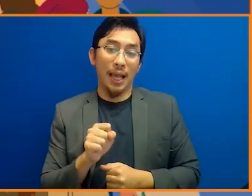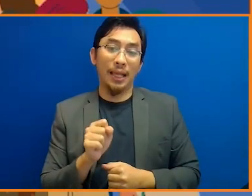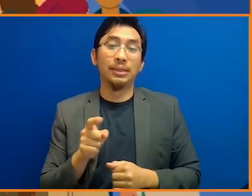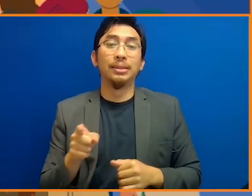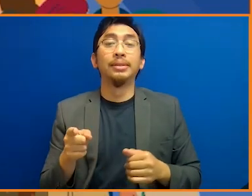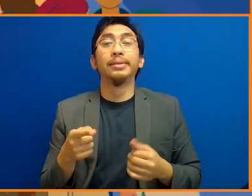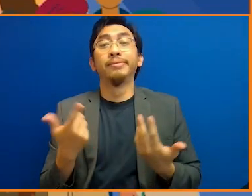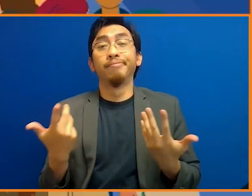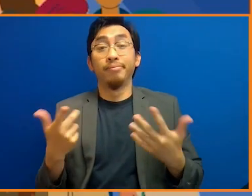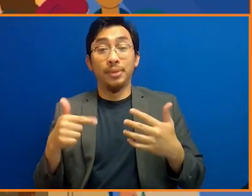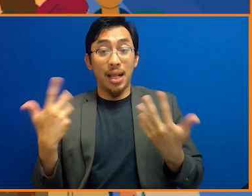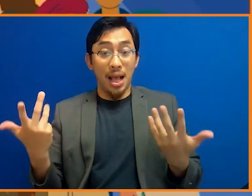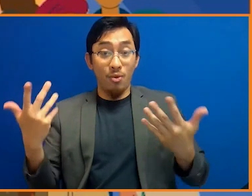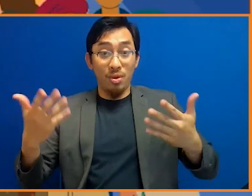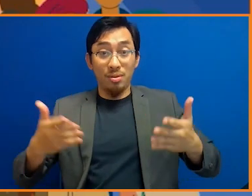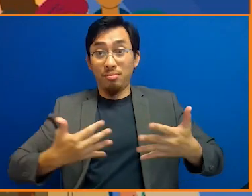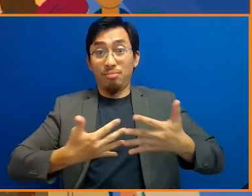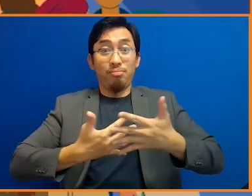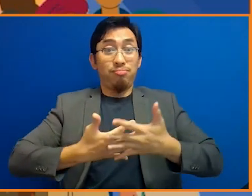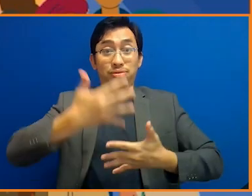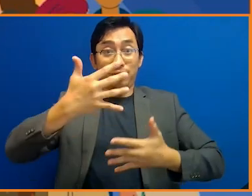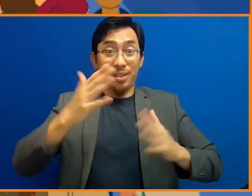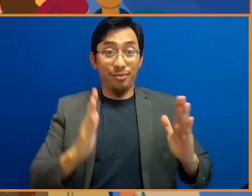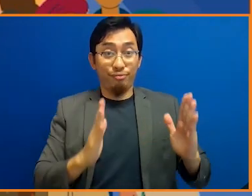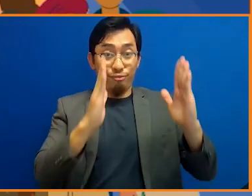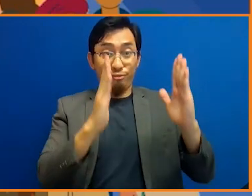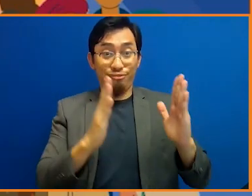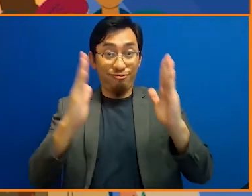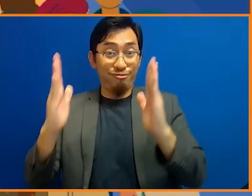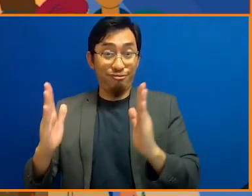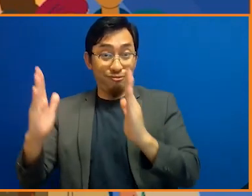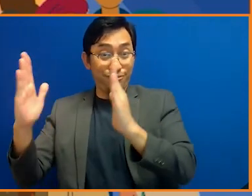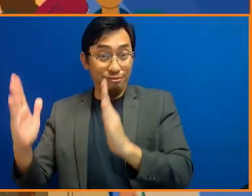And yeah, of course, and also for the building,